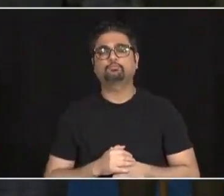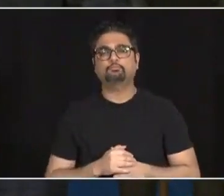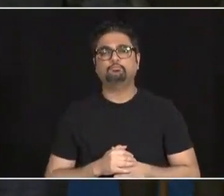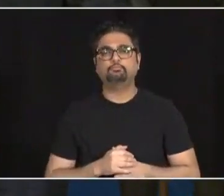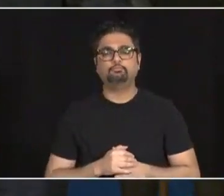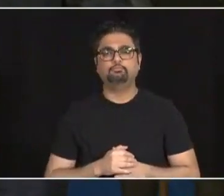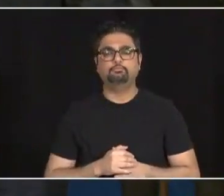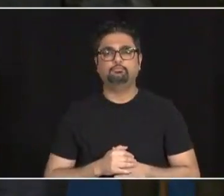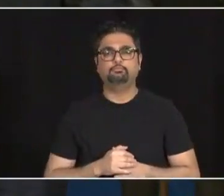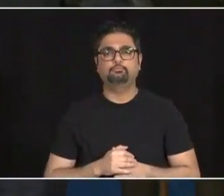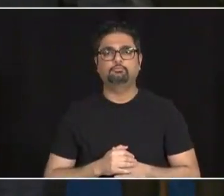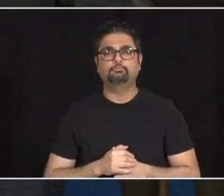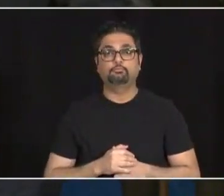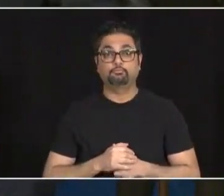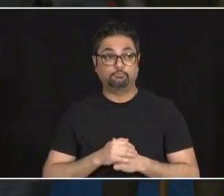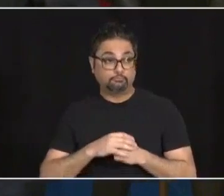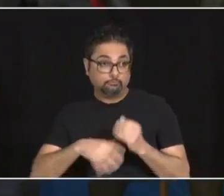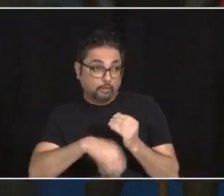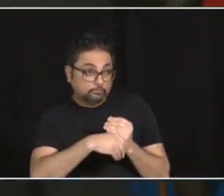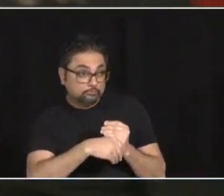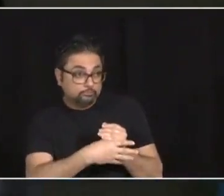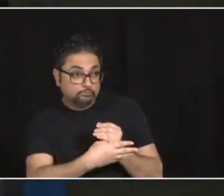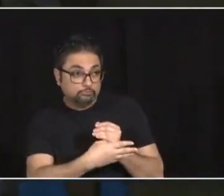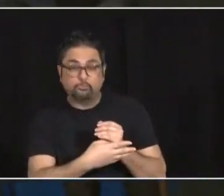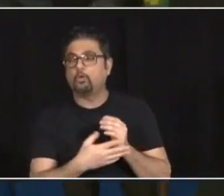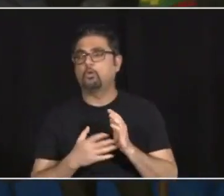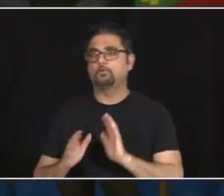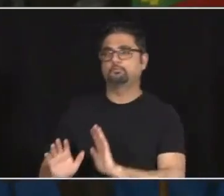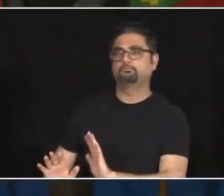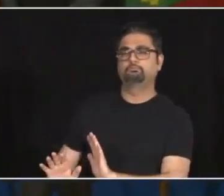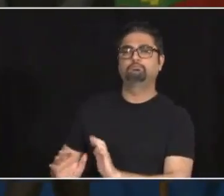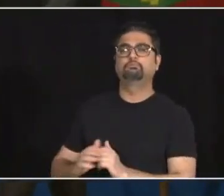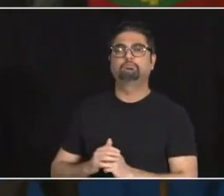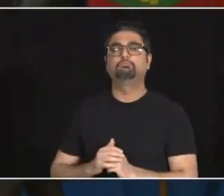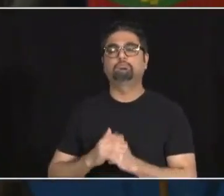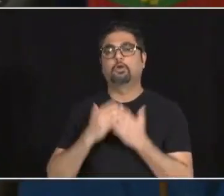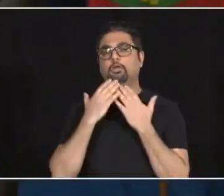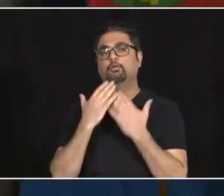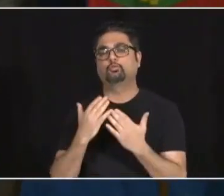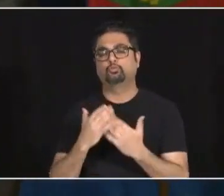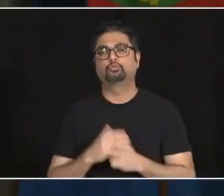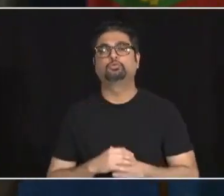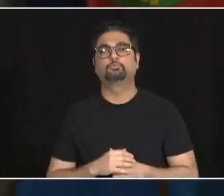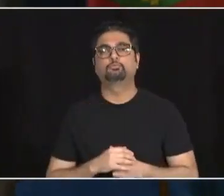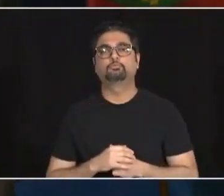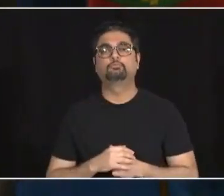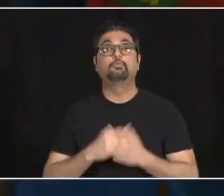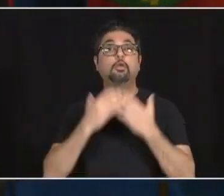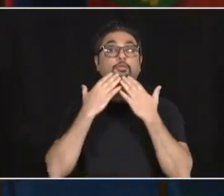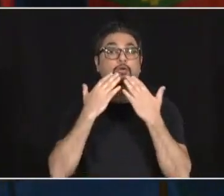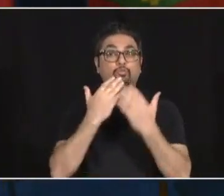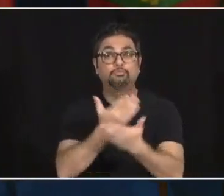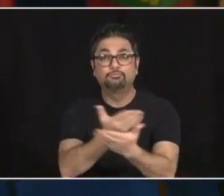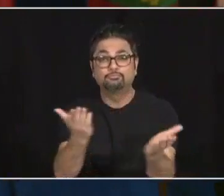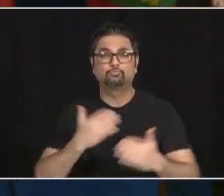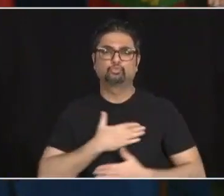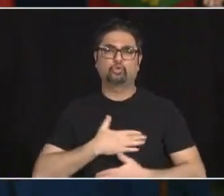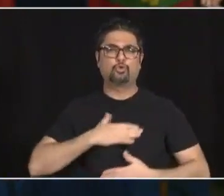Do you have a follow-up? Thanks very much. Okay. Thank you. Thank you, everyone. Enjoy your weekend. Thank you.